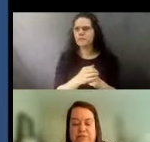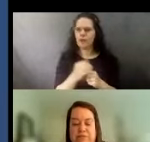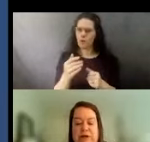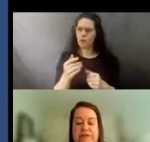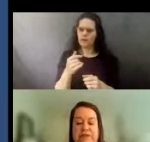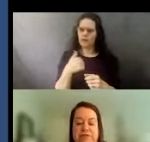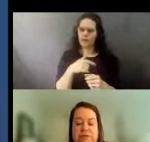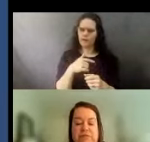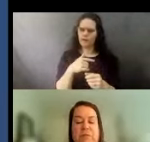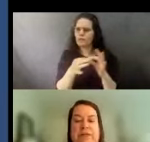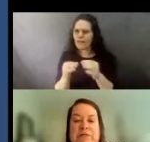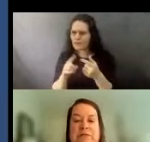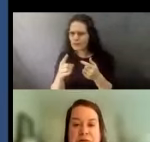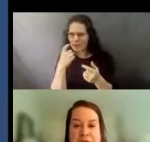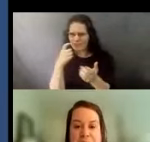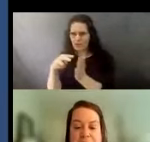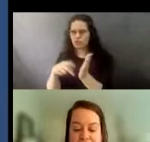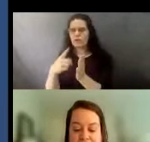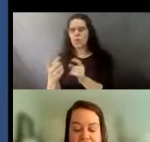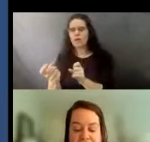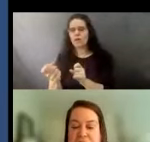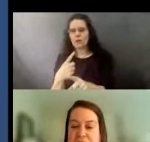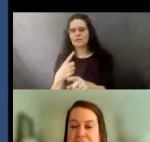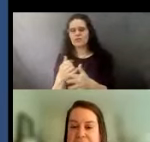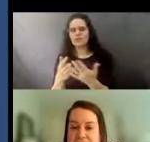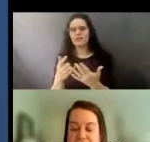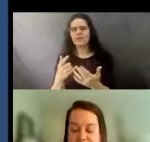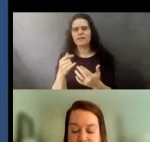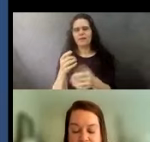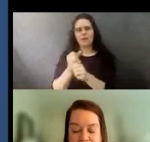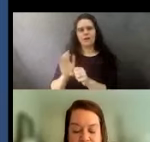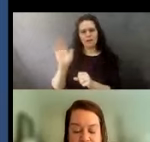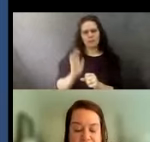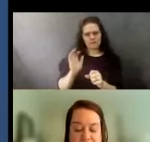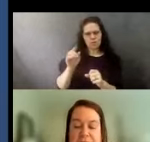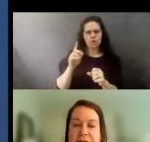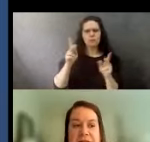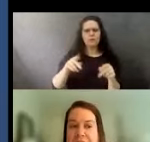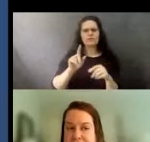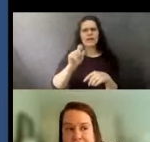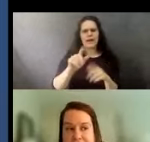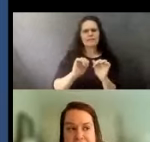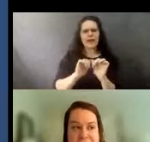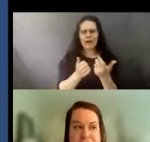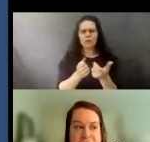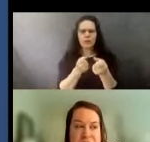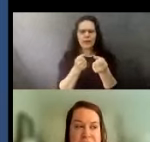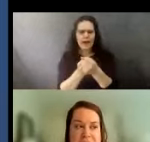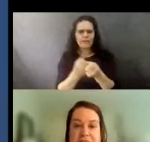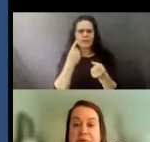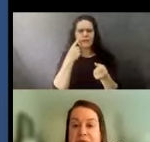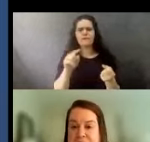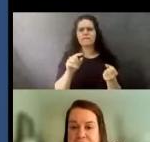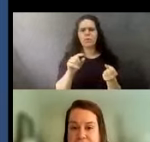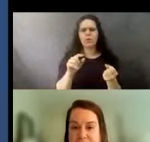which went to sort of what can we do to help advocate for COVID-related disability protections. And I think that can raise